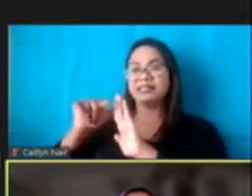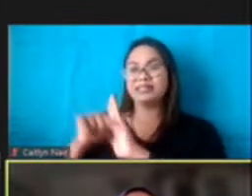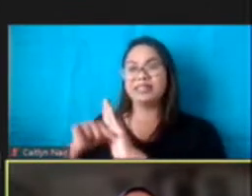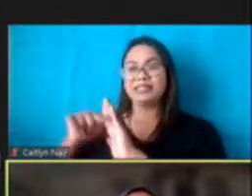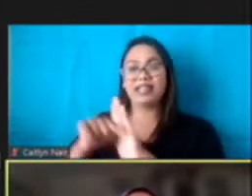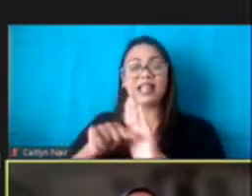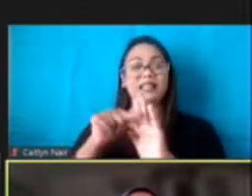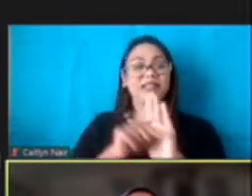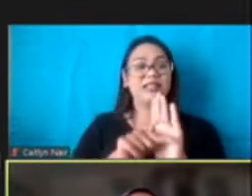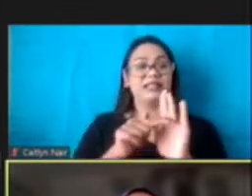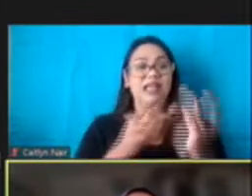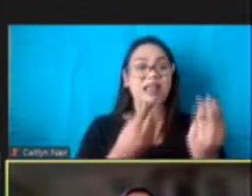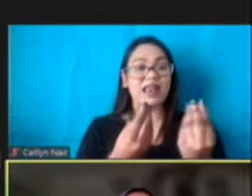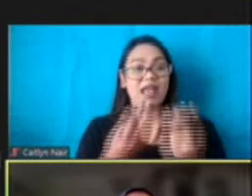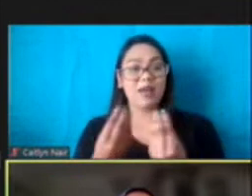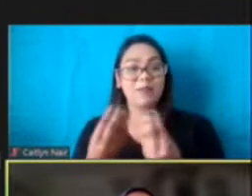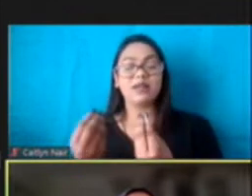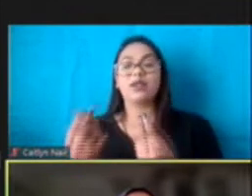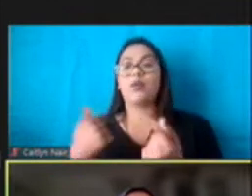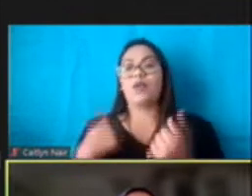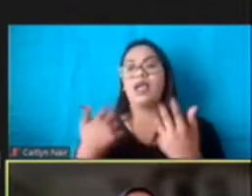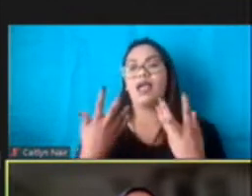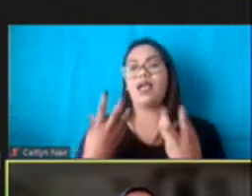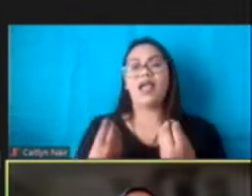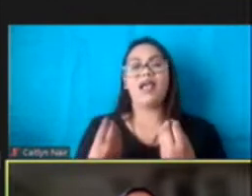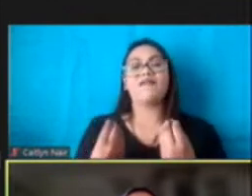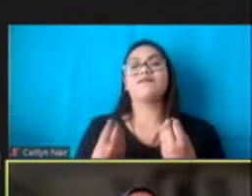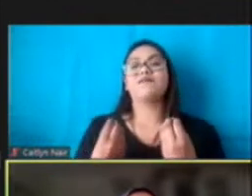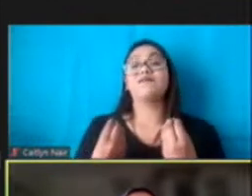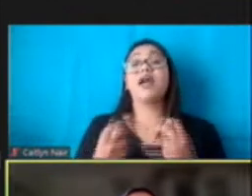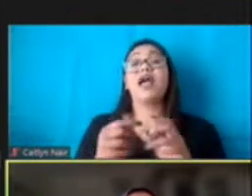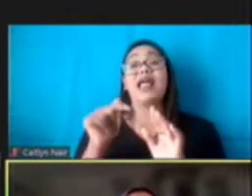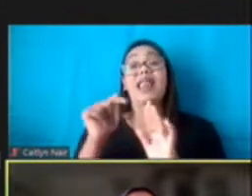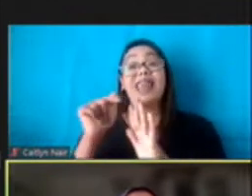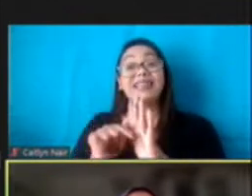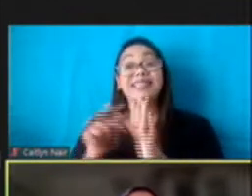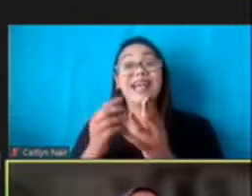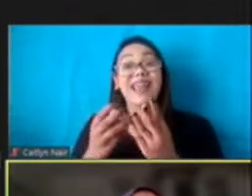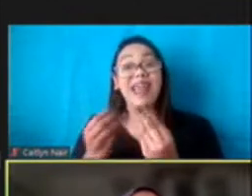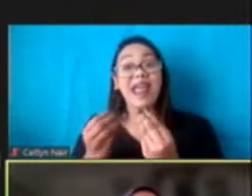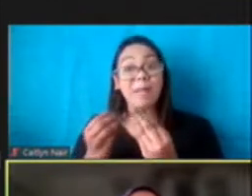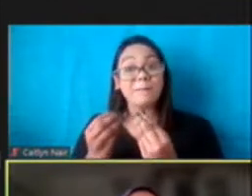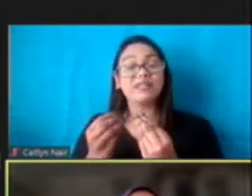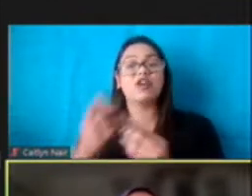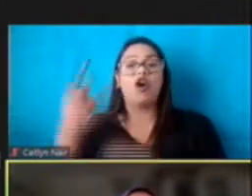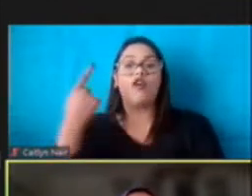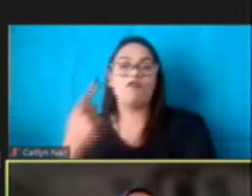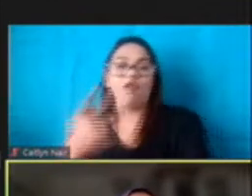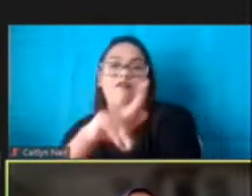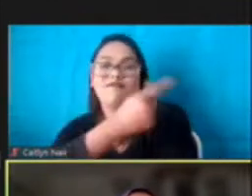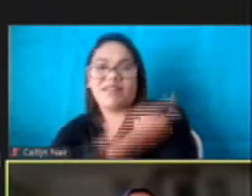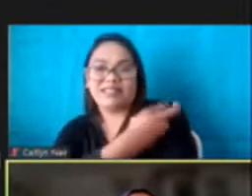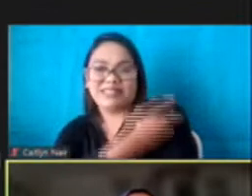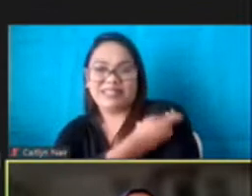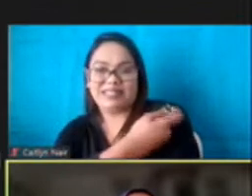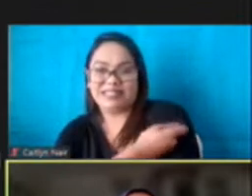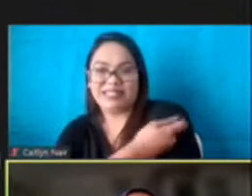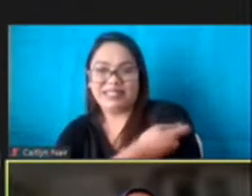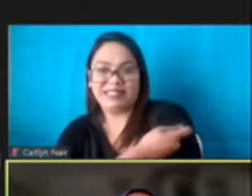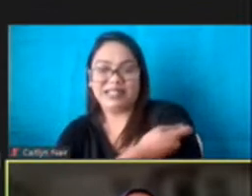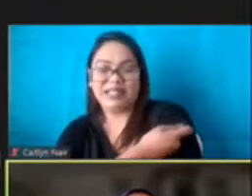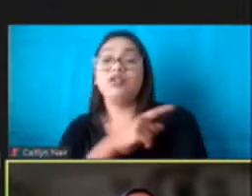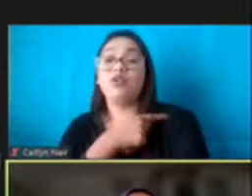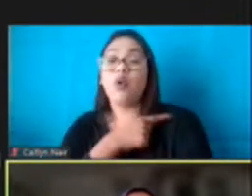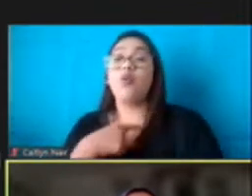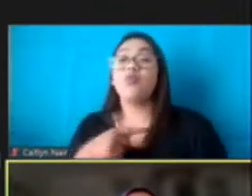immunity, either from vaccine or natural infection in Gauteng, or is it the intrinsic virulence of Omicron? But what we do know is most